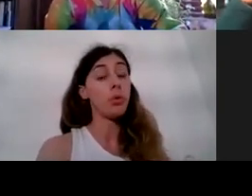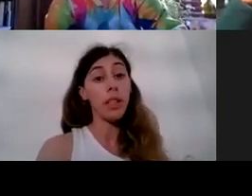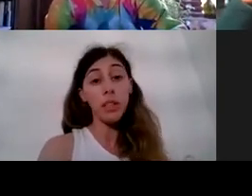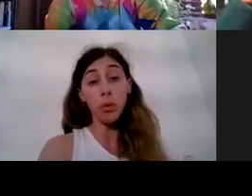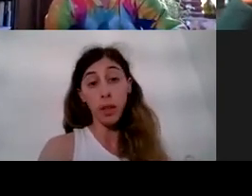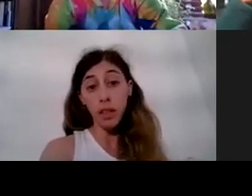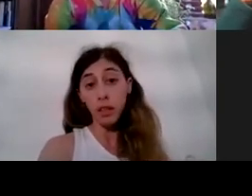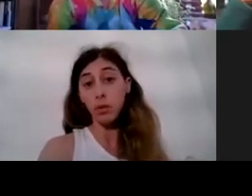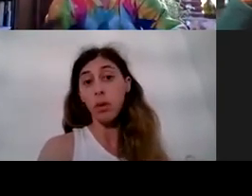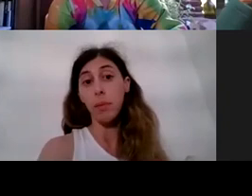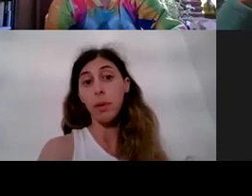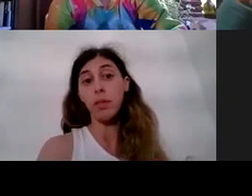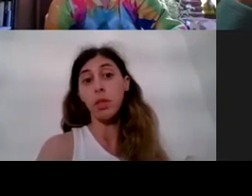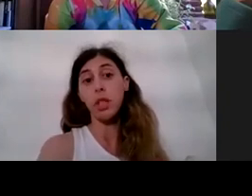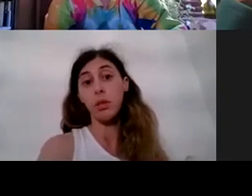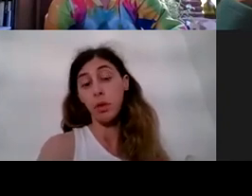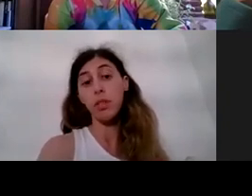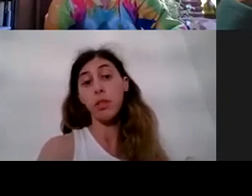associations